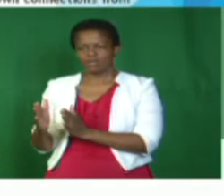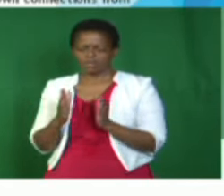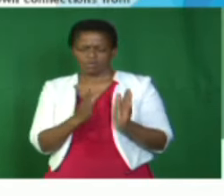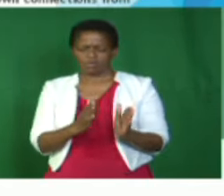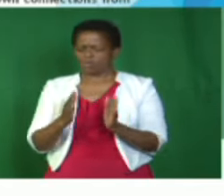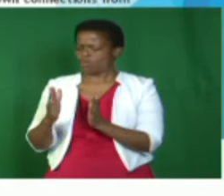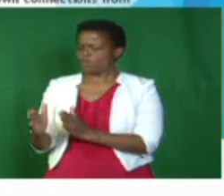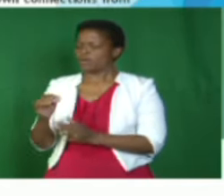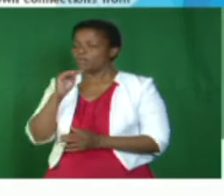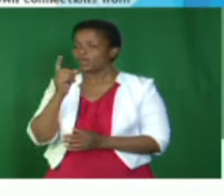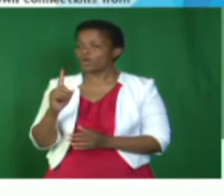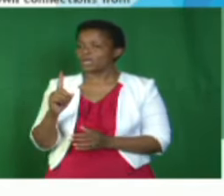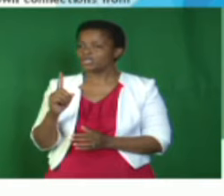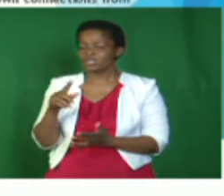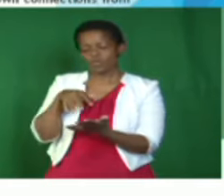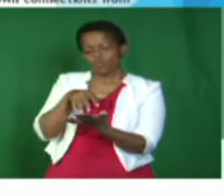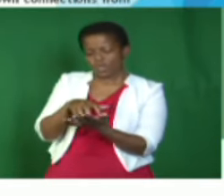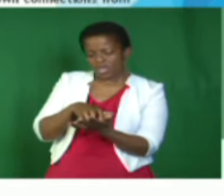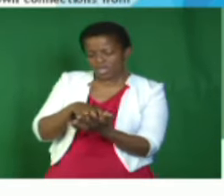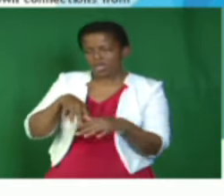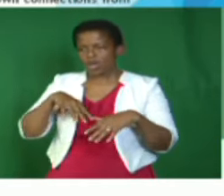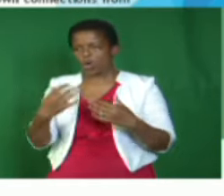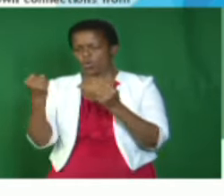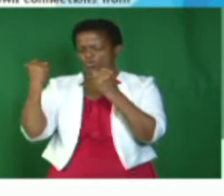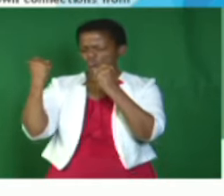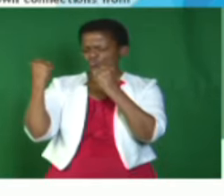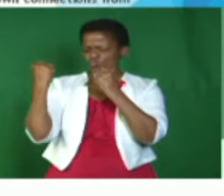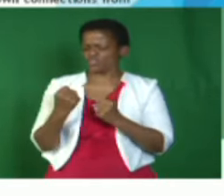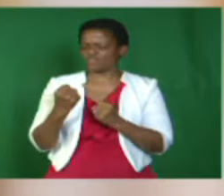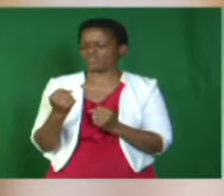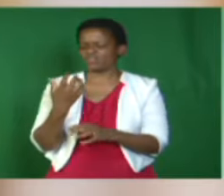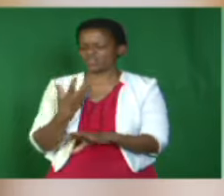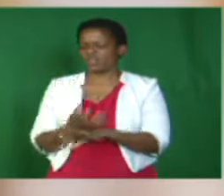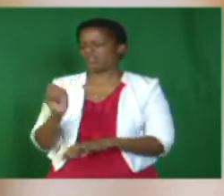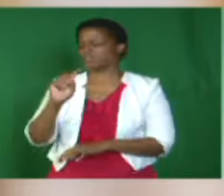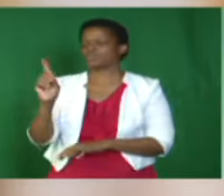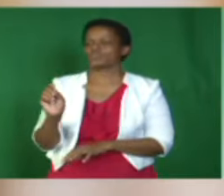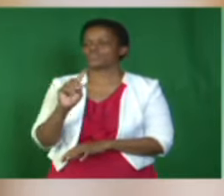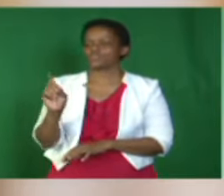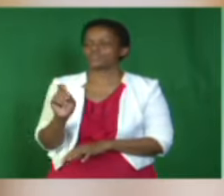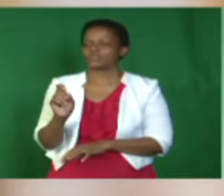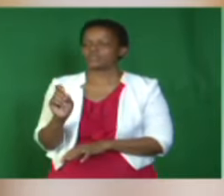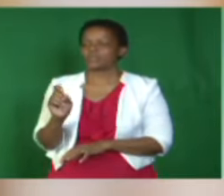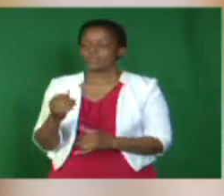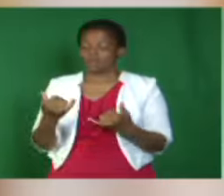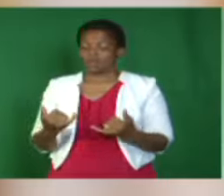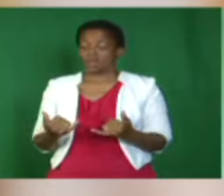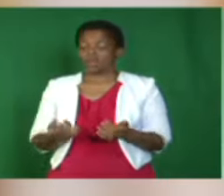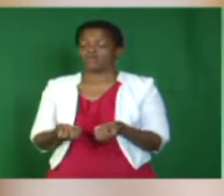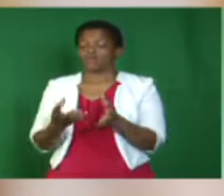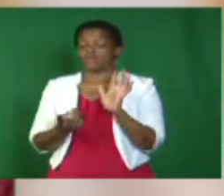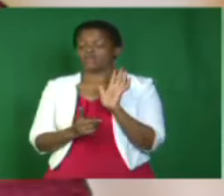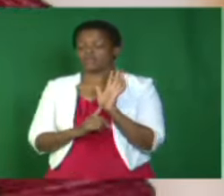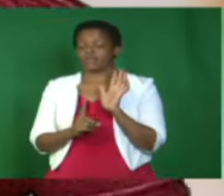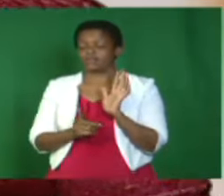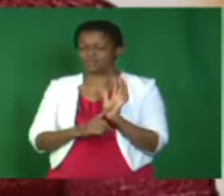difficulty. So please note that. So for this, I am just going to use an example from our text, which will be